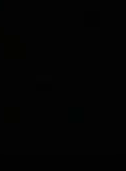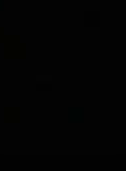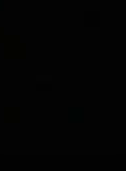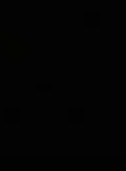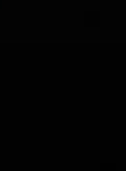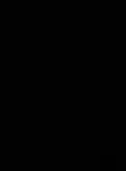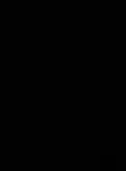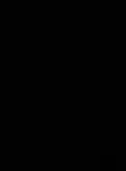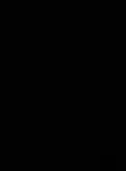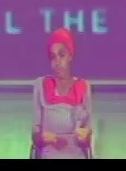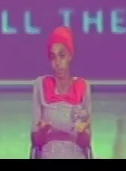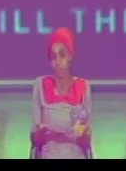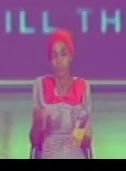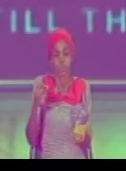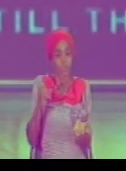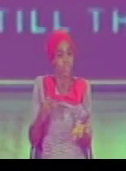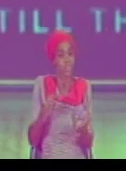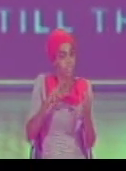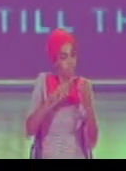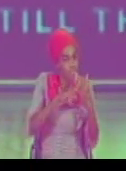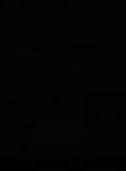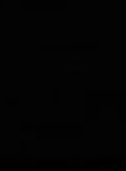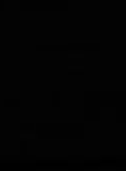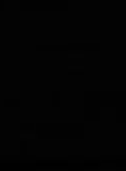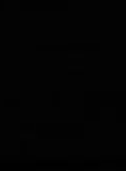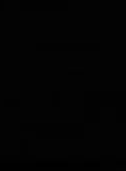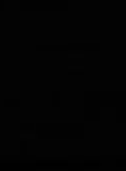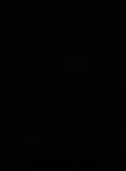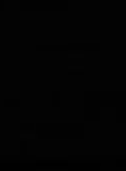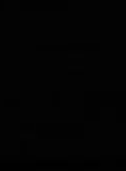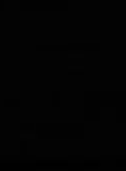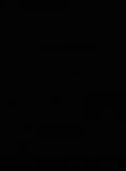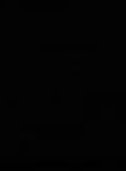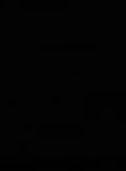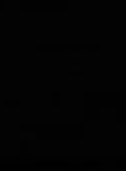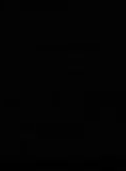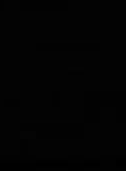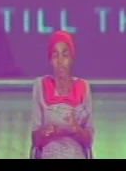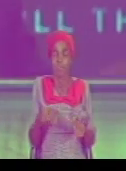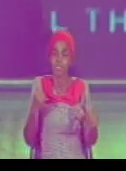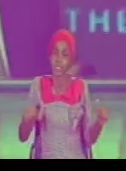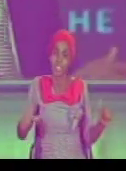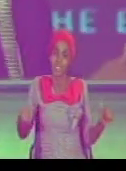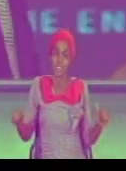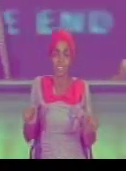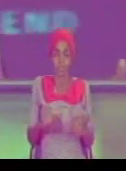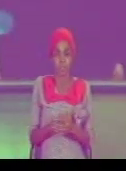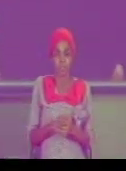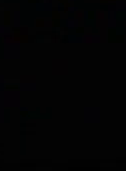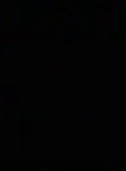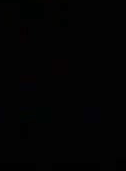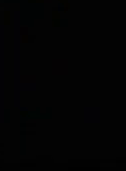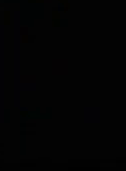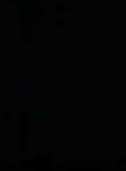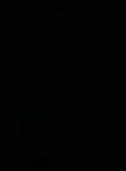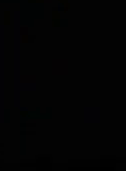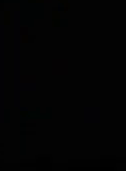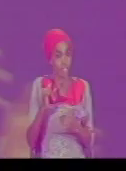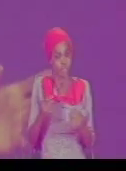beginning and the bitterness of dancing in prison. I'm sure They were coming